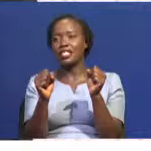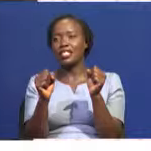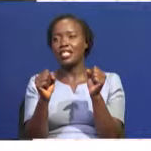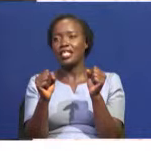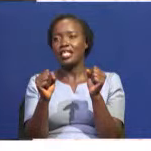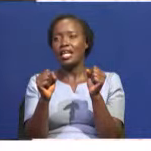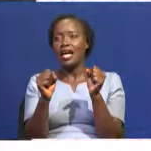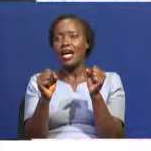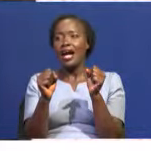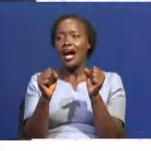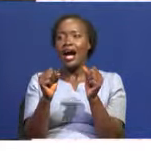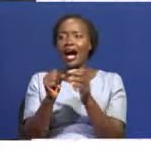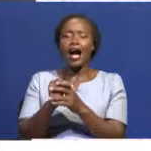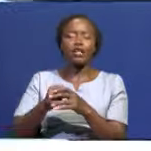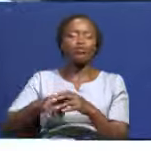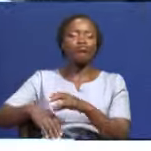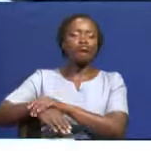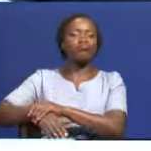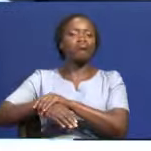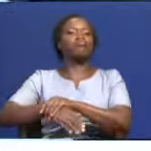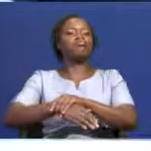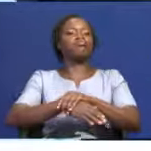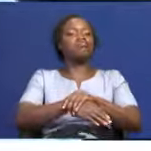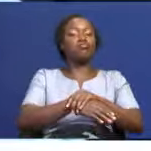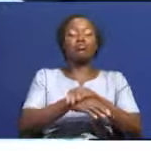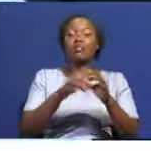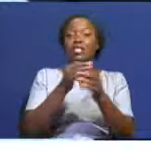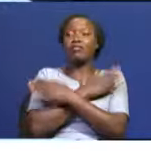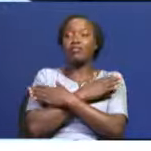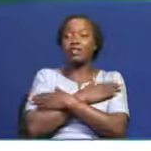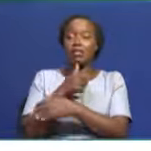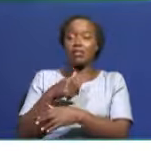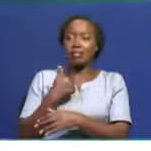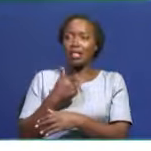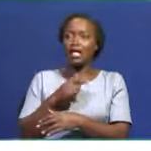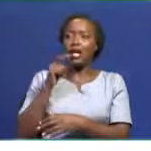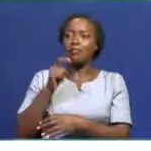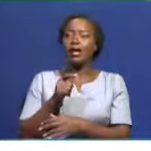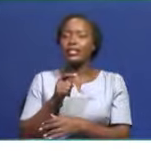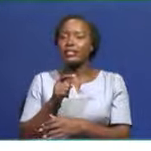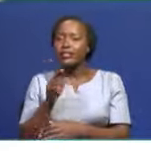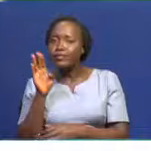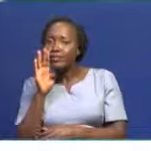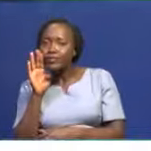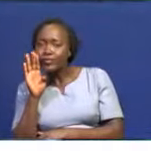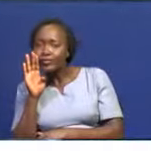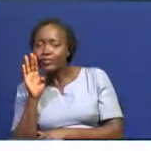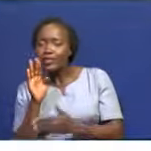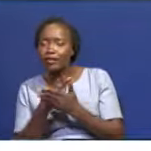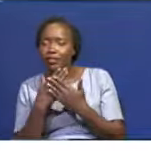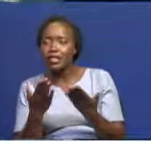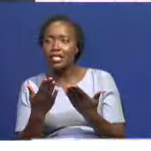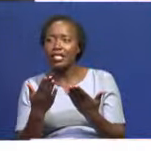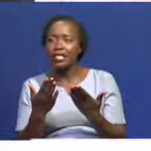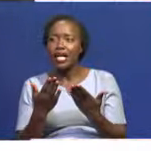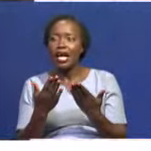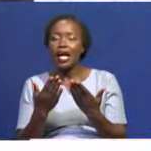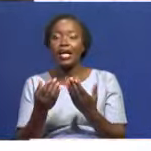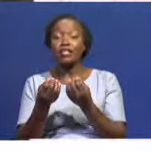and hold their hand wherever we go. Ukiwa rafiki yangu na mtu wangu, lazima nikuibie siri. Nimepata